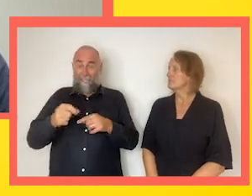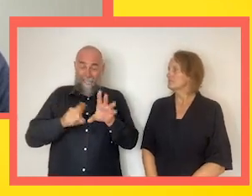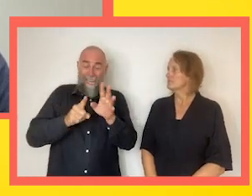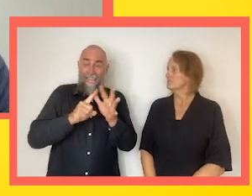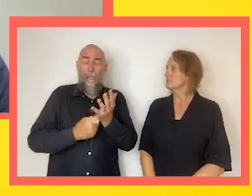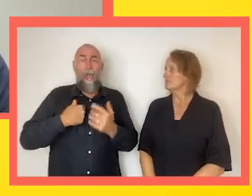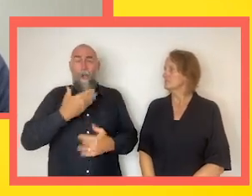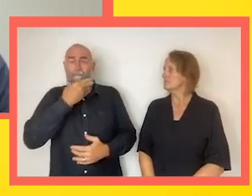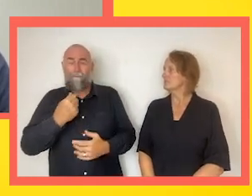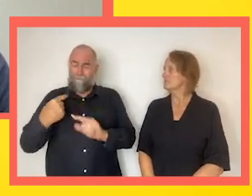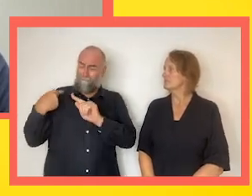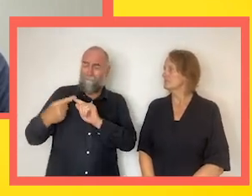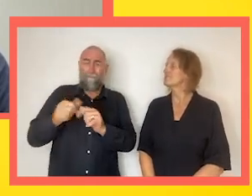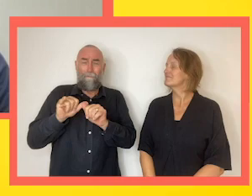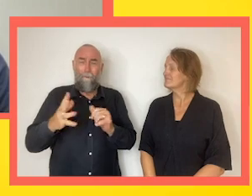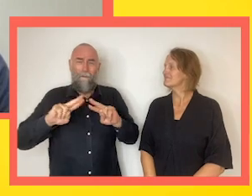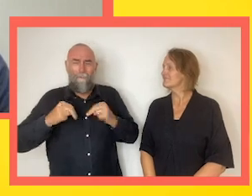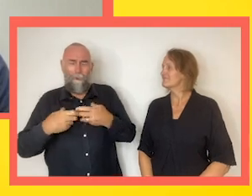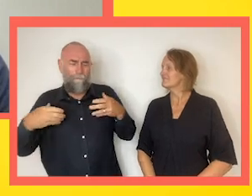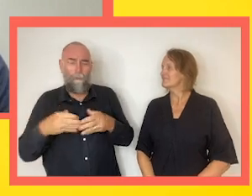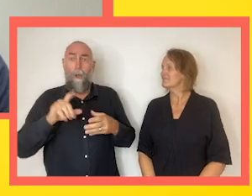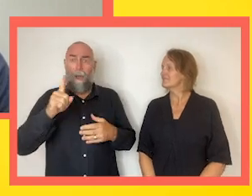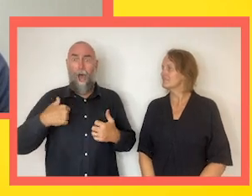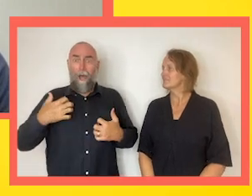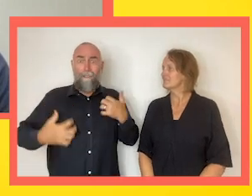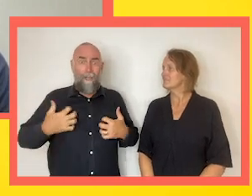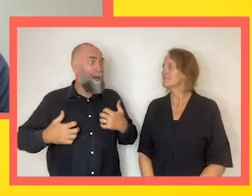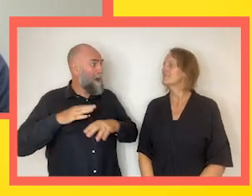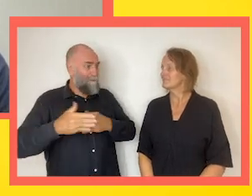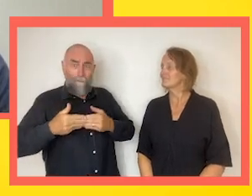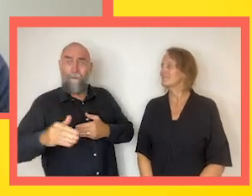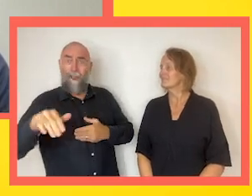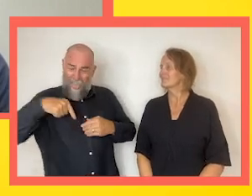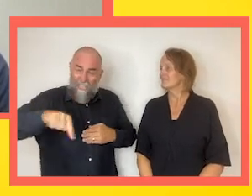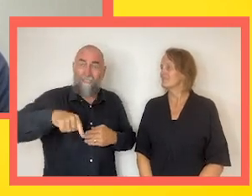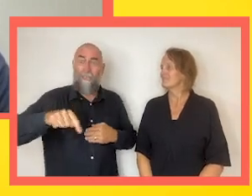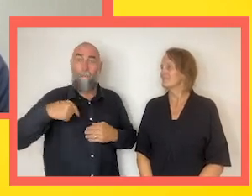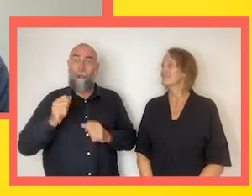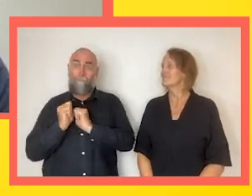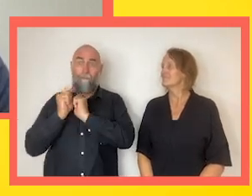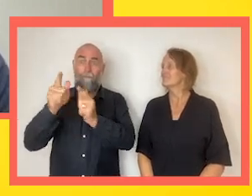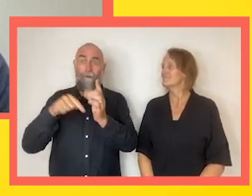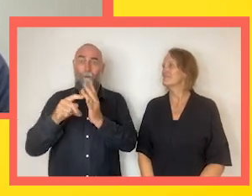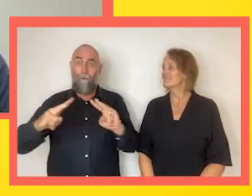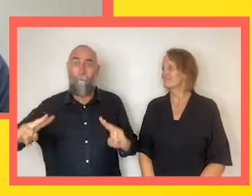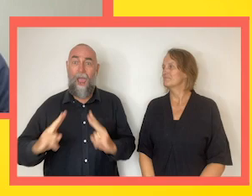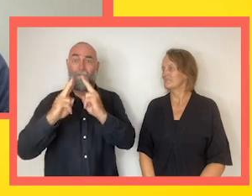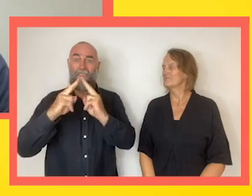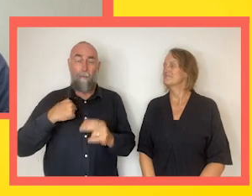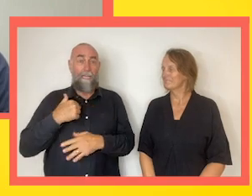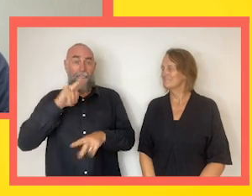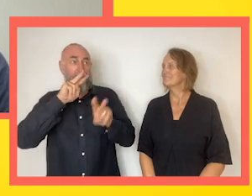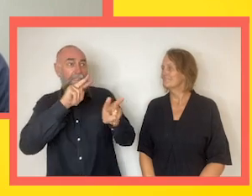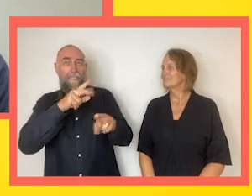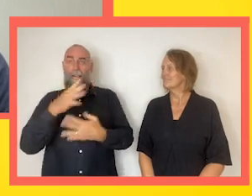Christmas holidays. I had some time with some family, but boy, I'm excited. I'm excited that this is the Paris year, that we get to see that and hear